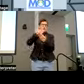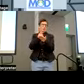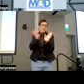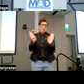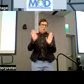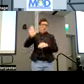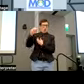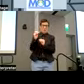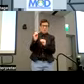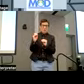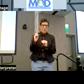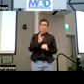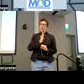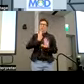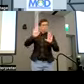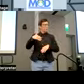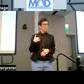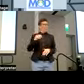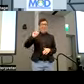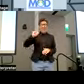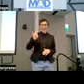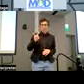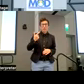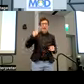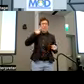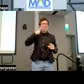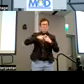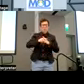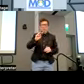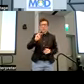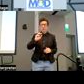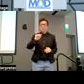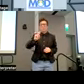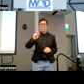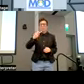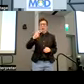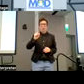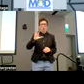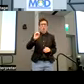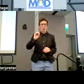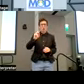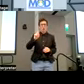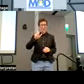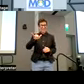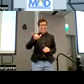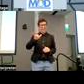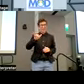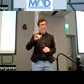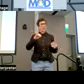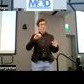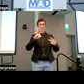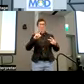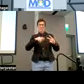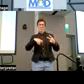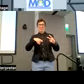at the time to have an attorney general. I think it started with Martha Coakley and then it went, I think the Peapod one